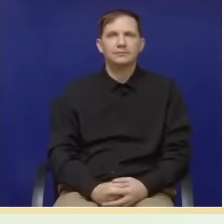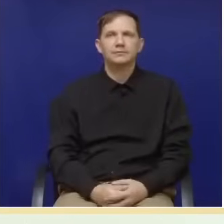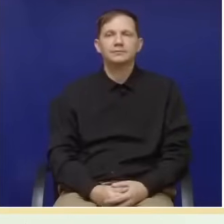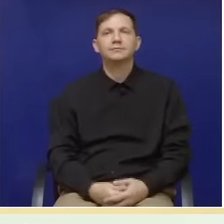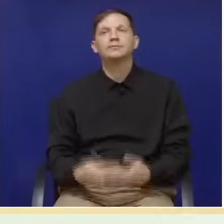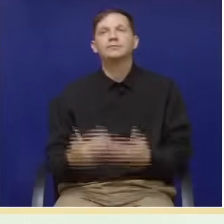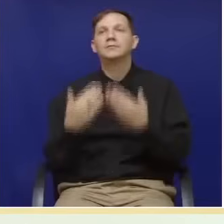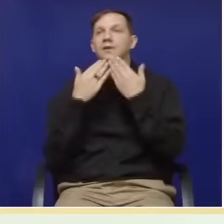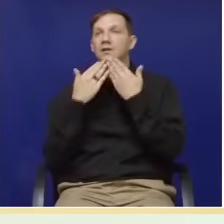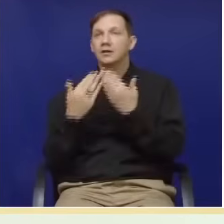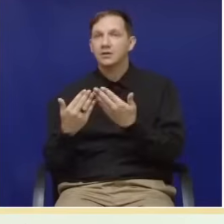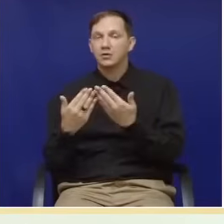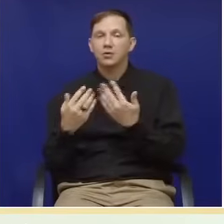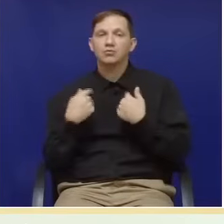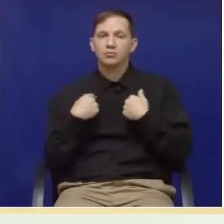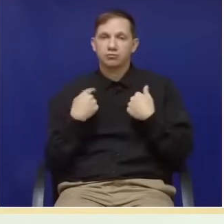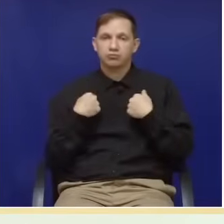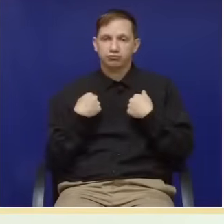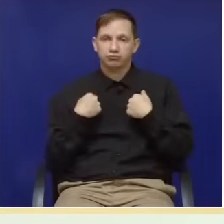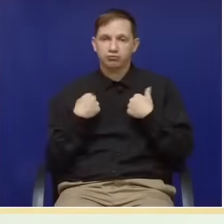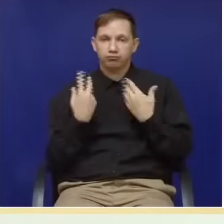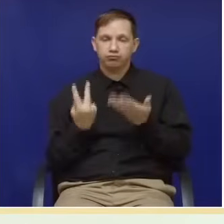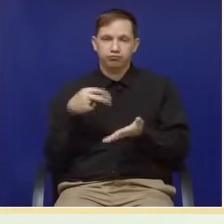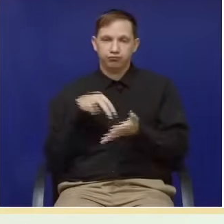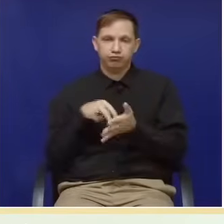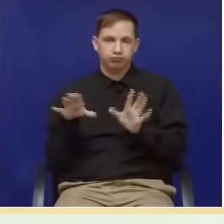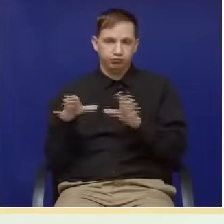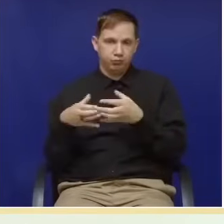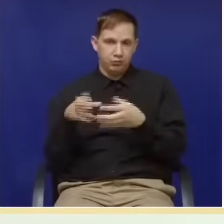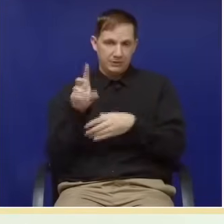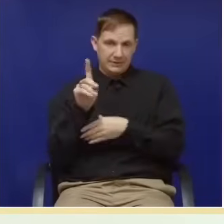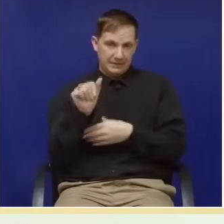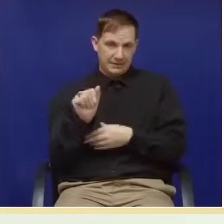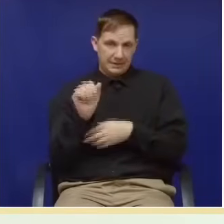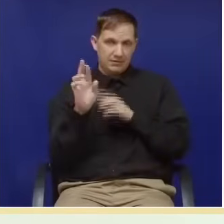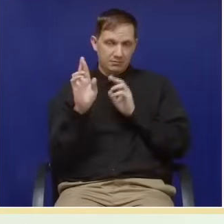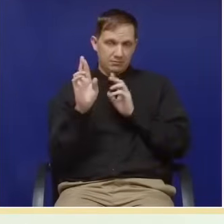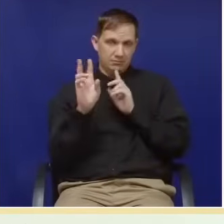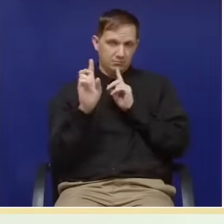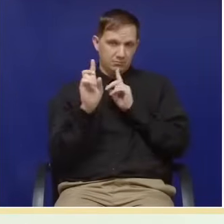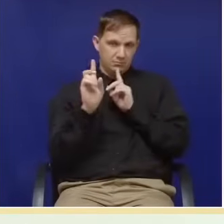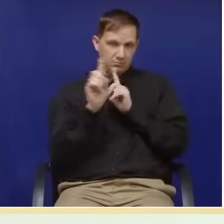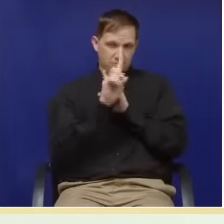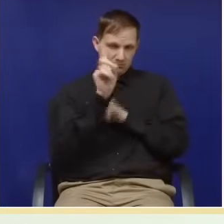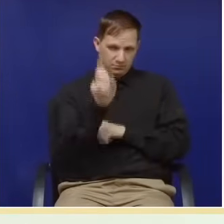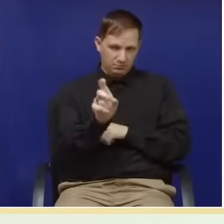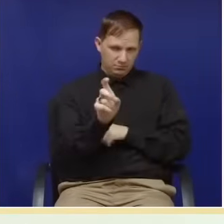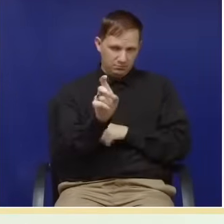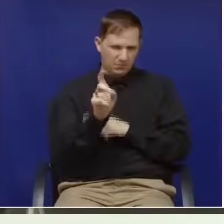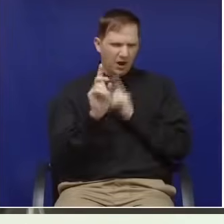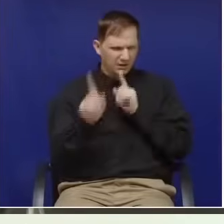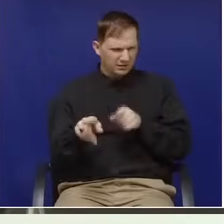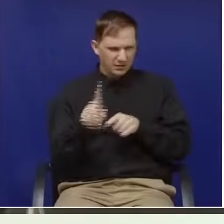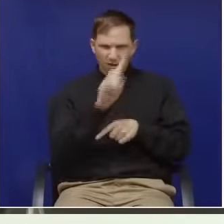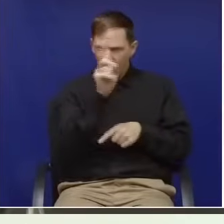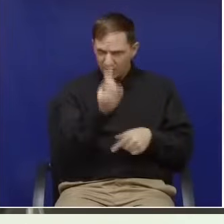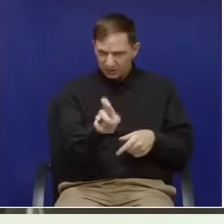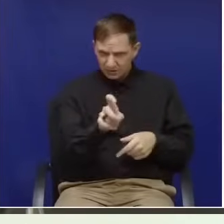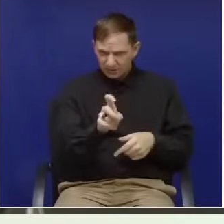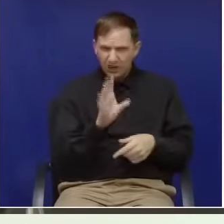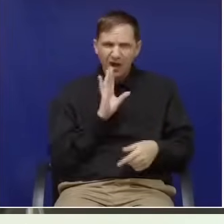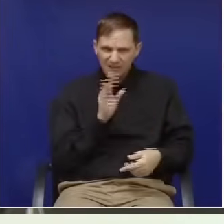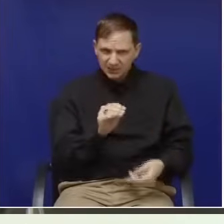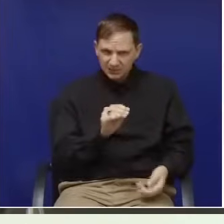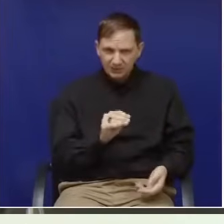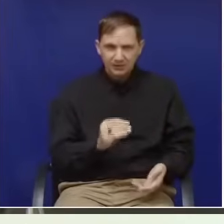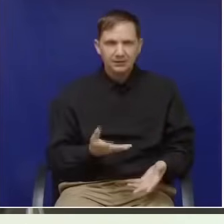Thank you. I rise on behalf of the Democratic Alliance to answer this question. Minister, the shortfall of 57.4